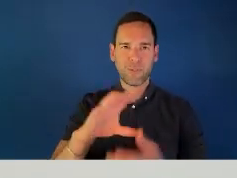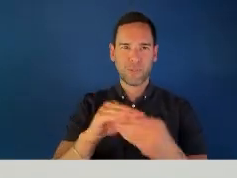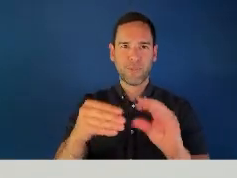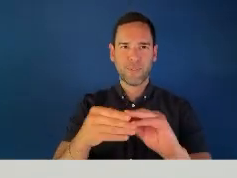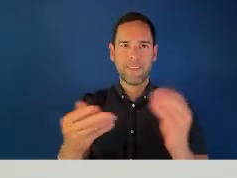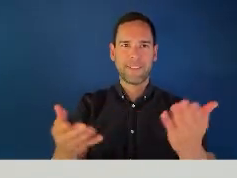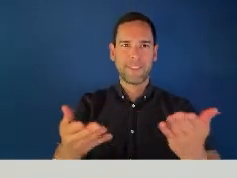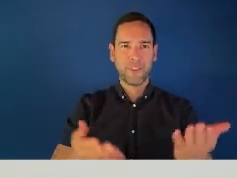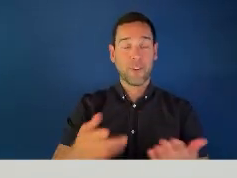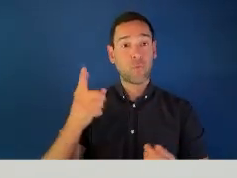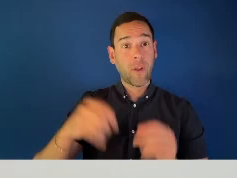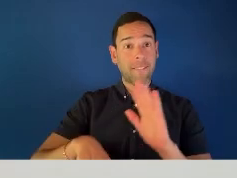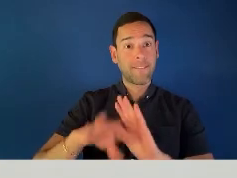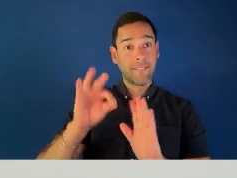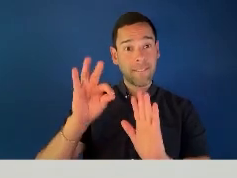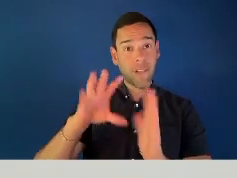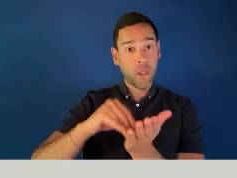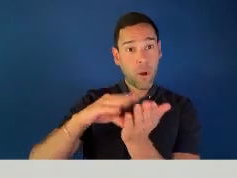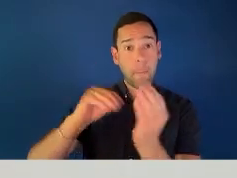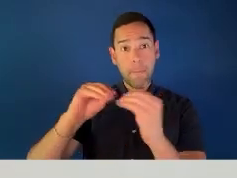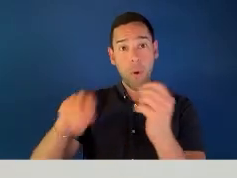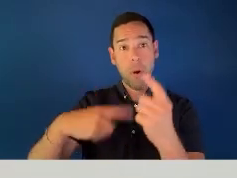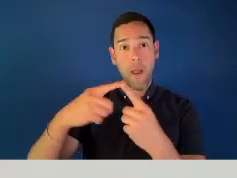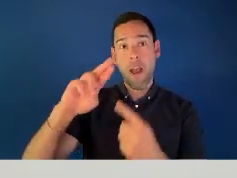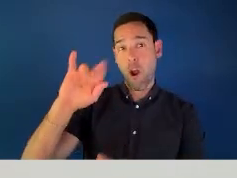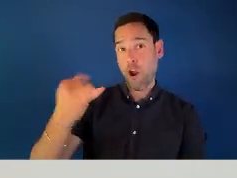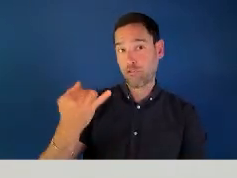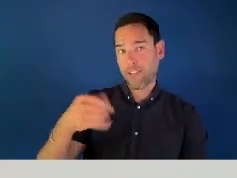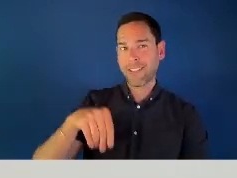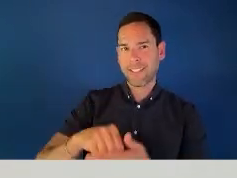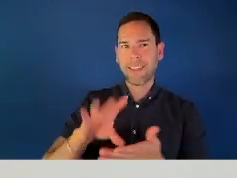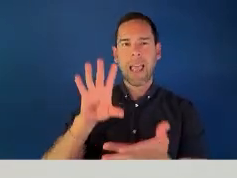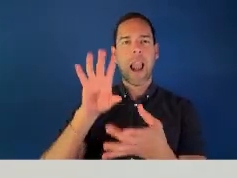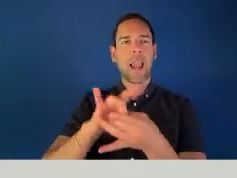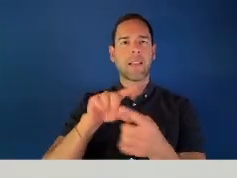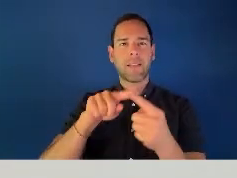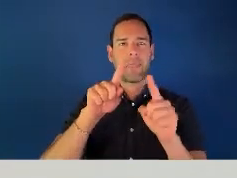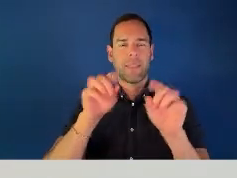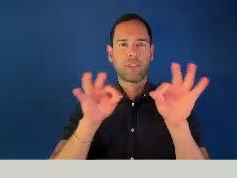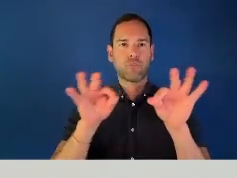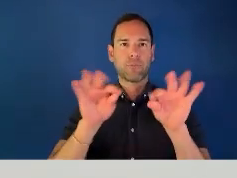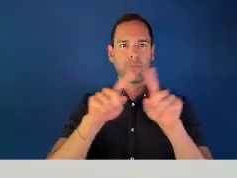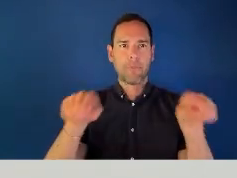both from this year and our previous 2 years. So lead on, everyone.